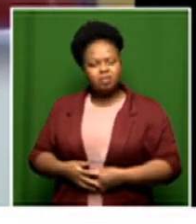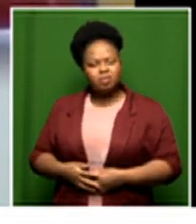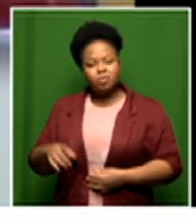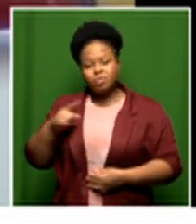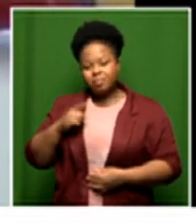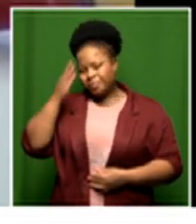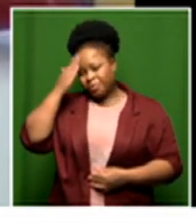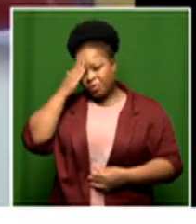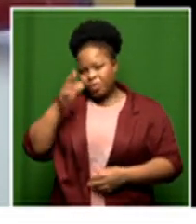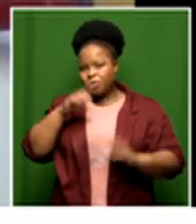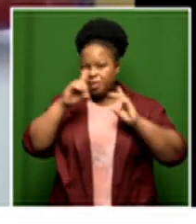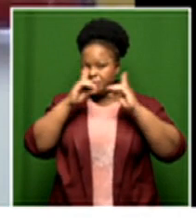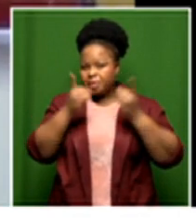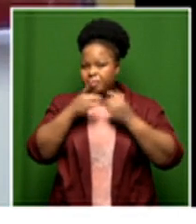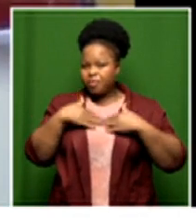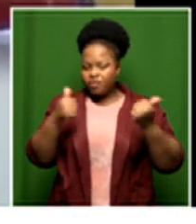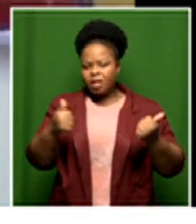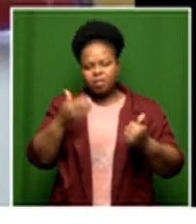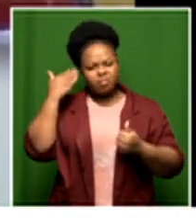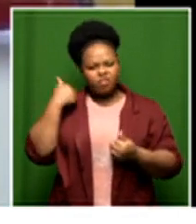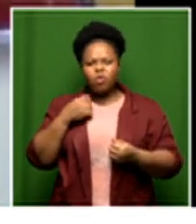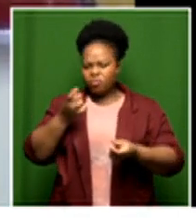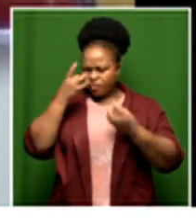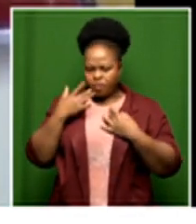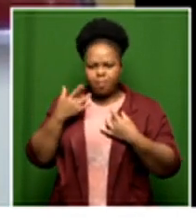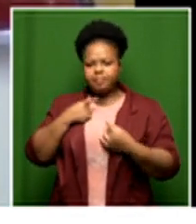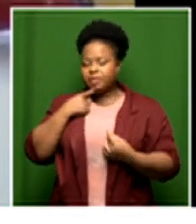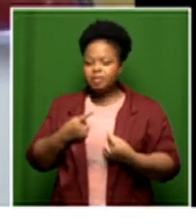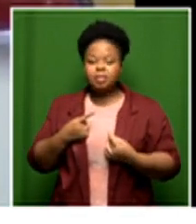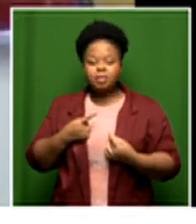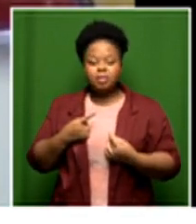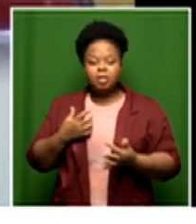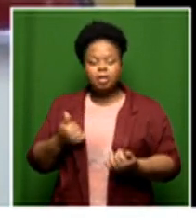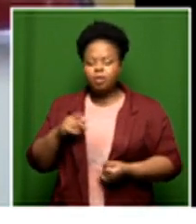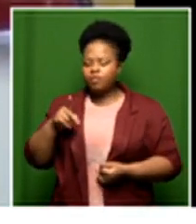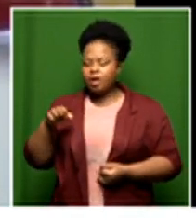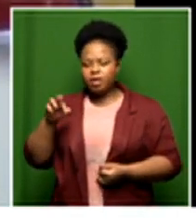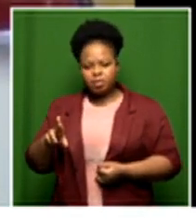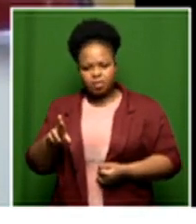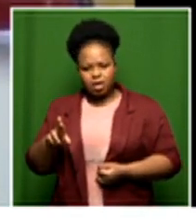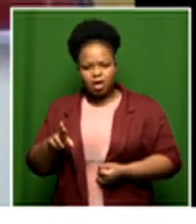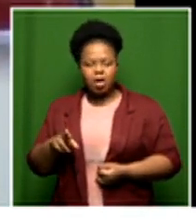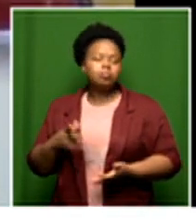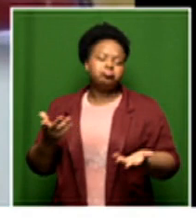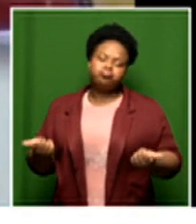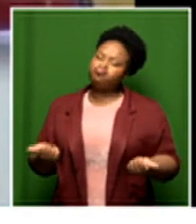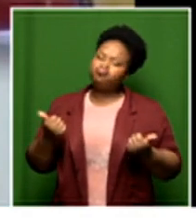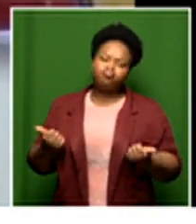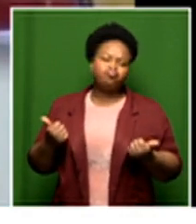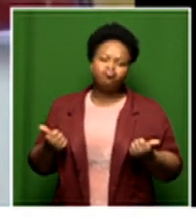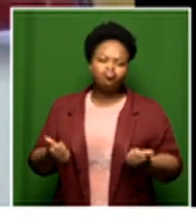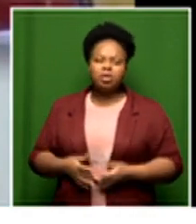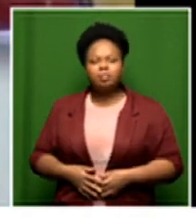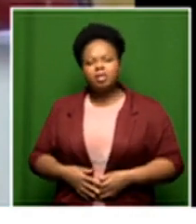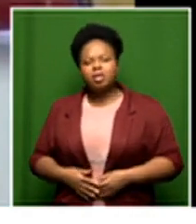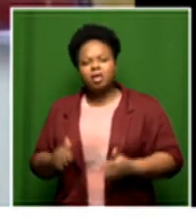assured by the National Department of Health that the fridges for the Pfizer will be fine. You know, there's not going to be